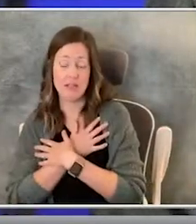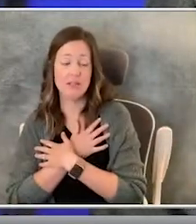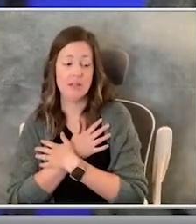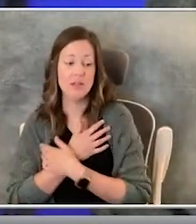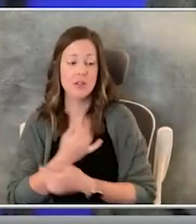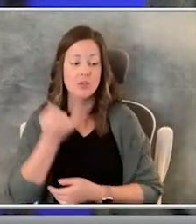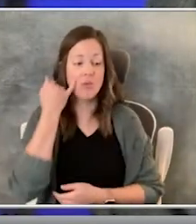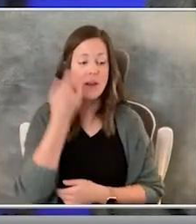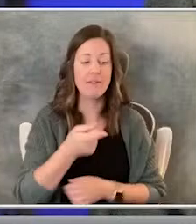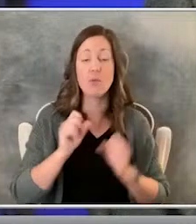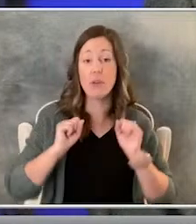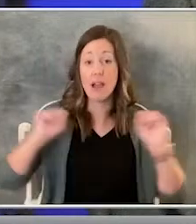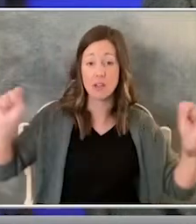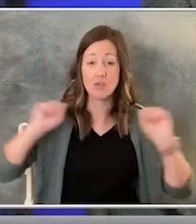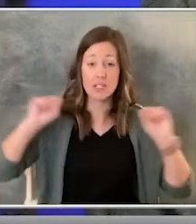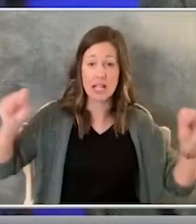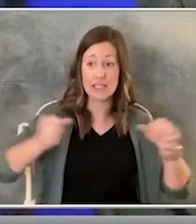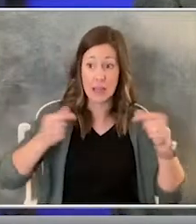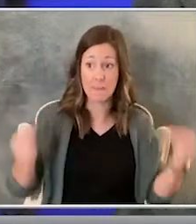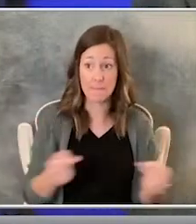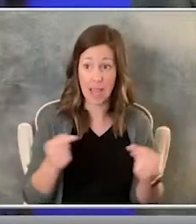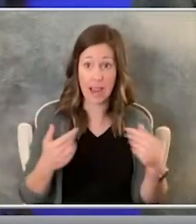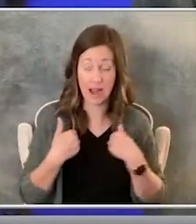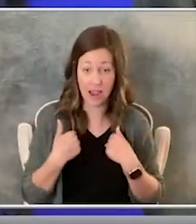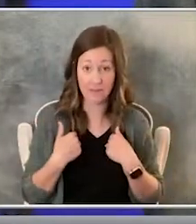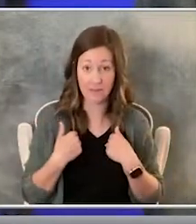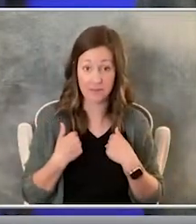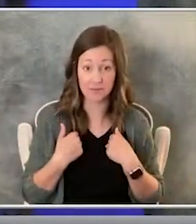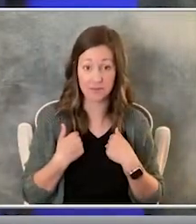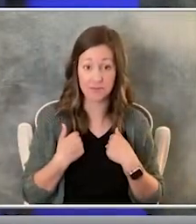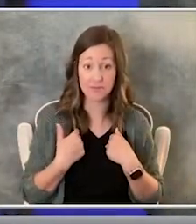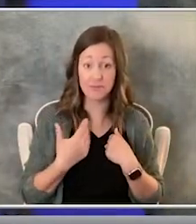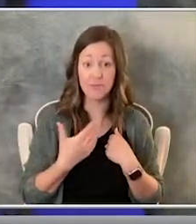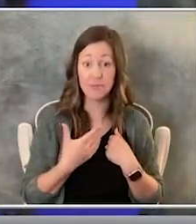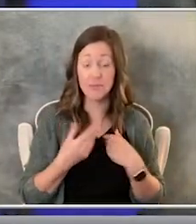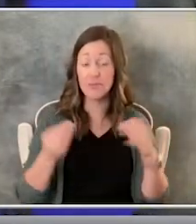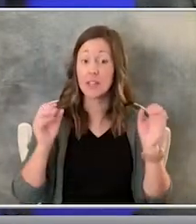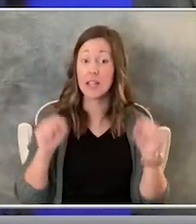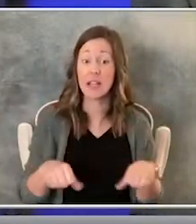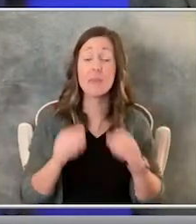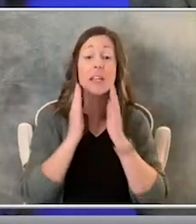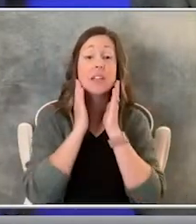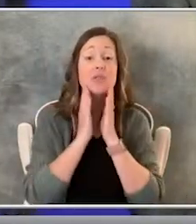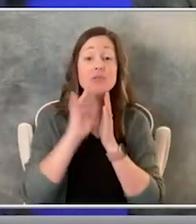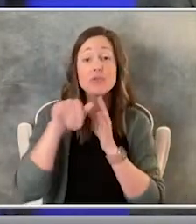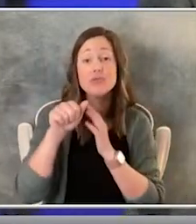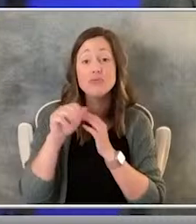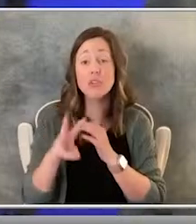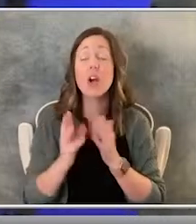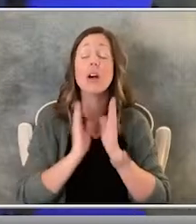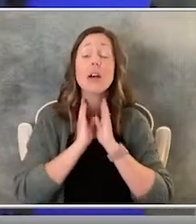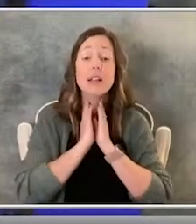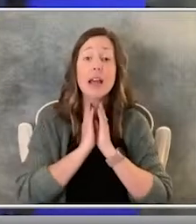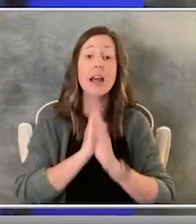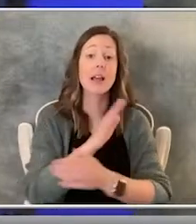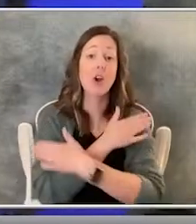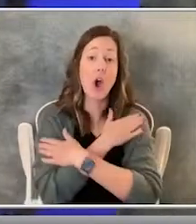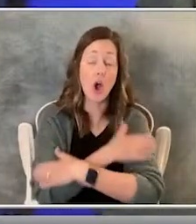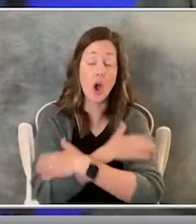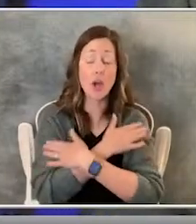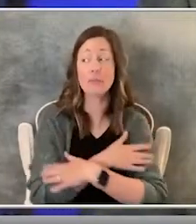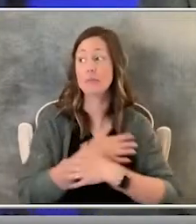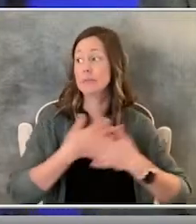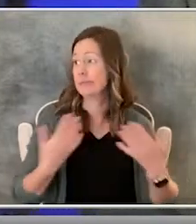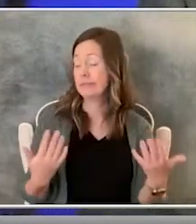those kinds of things. But then when you rest, that pain pretty much goes away, then you can